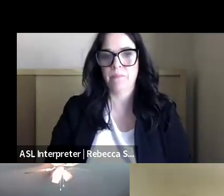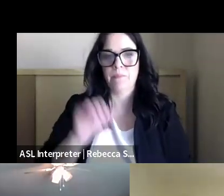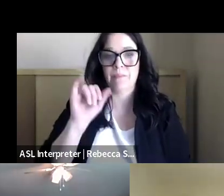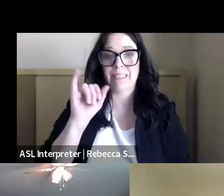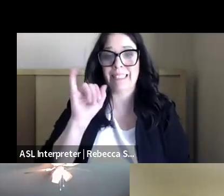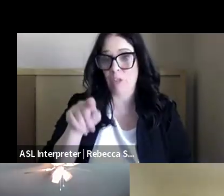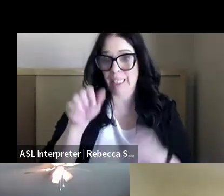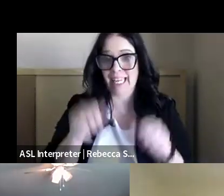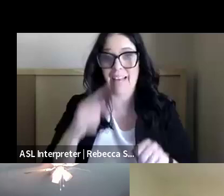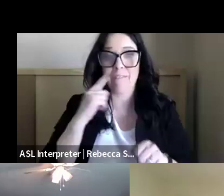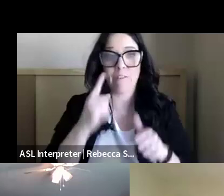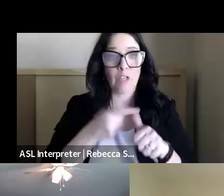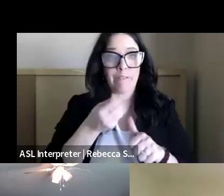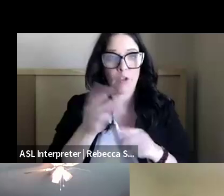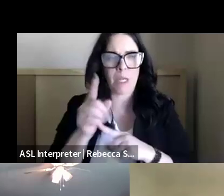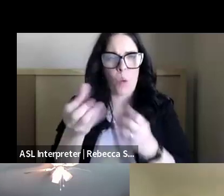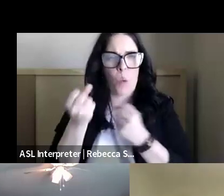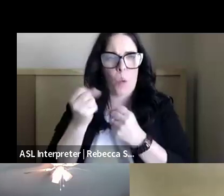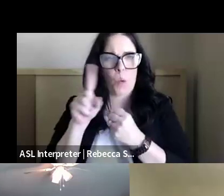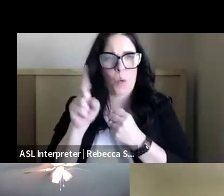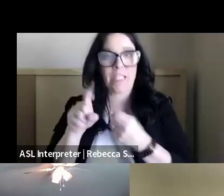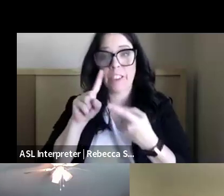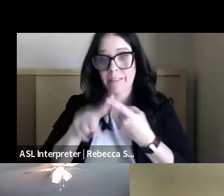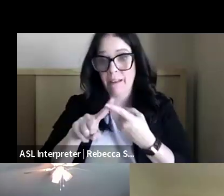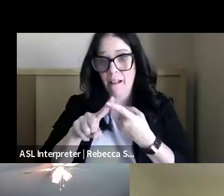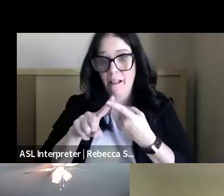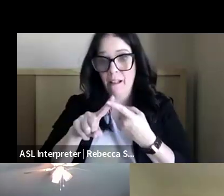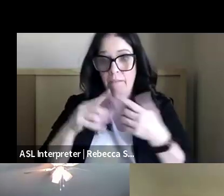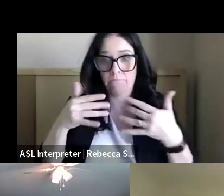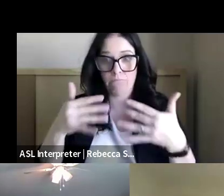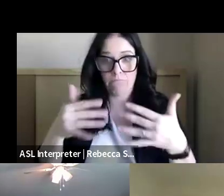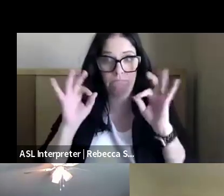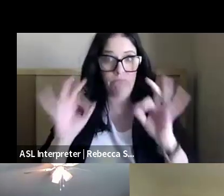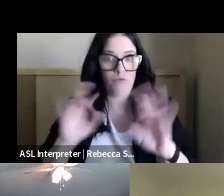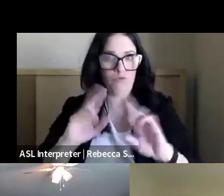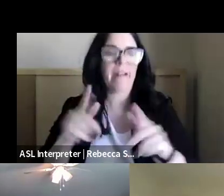the first couple minutes, we'll hold questions until we get to the end of this.